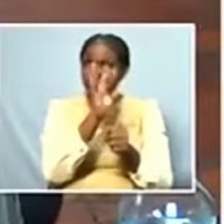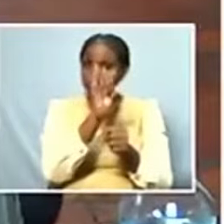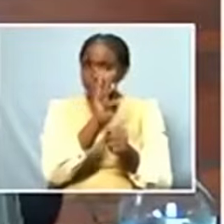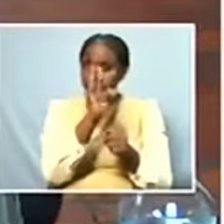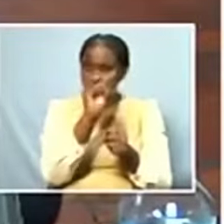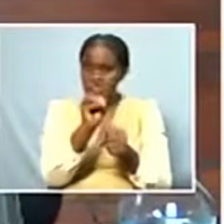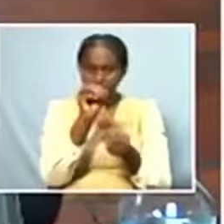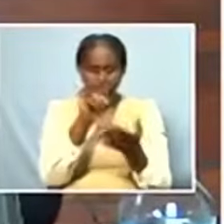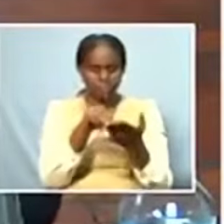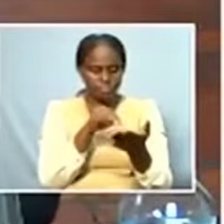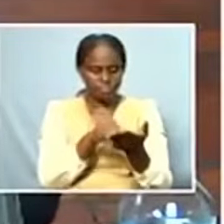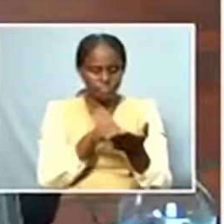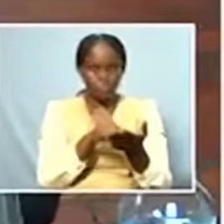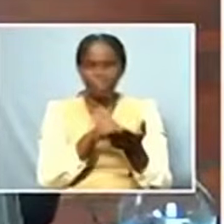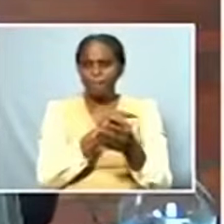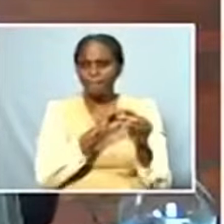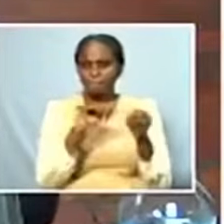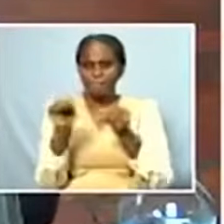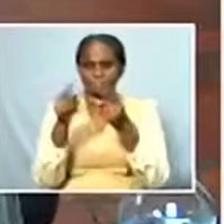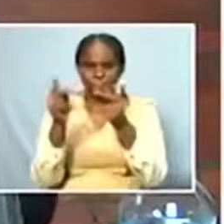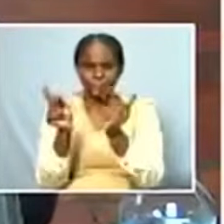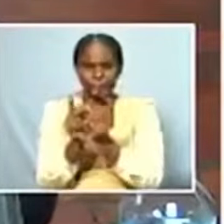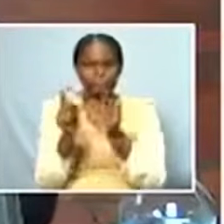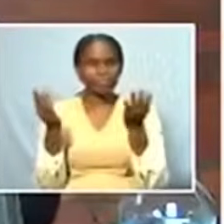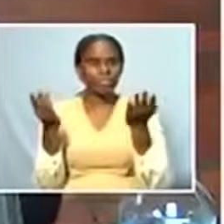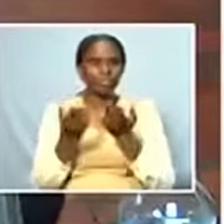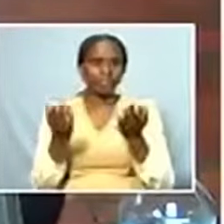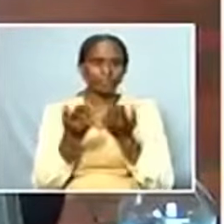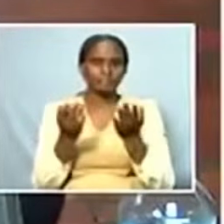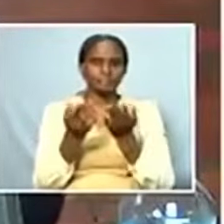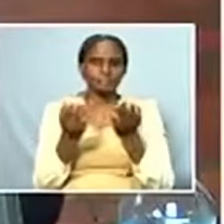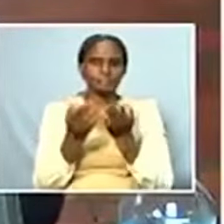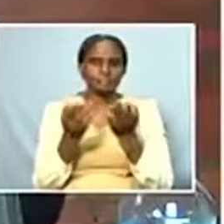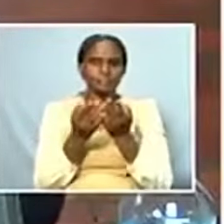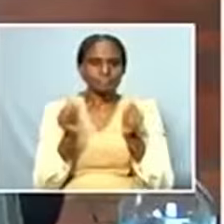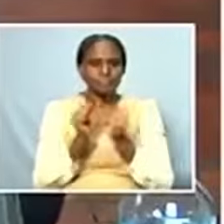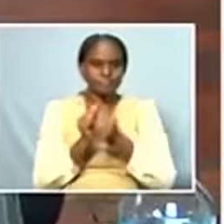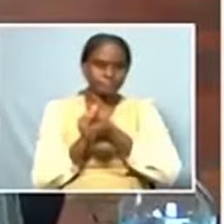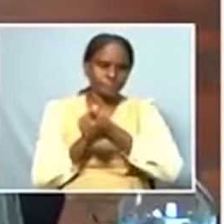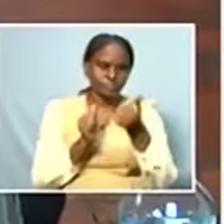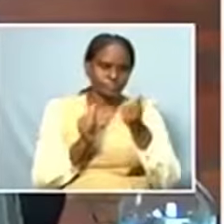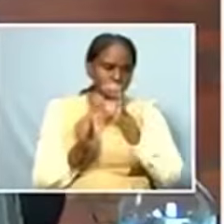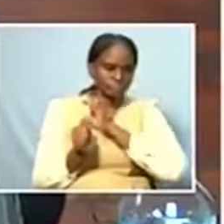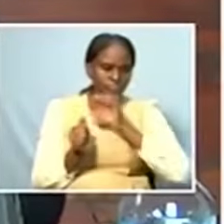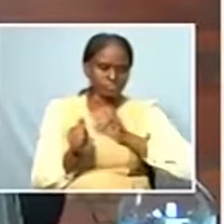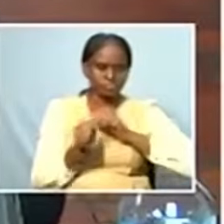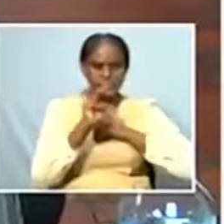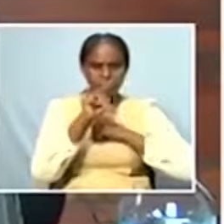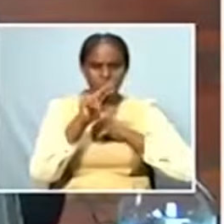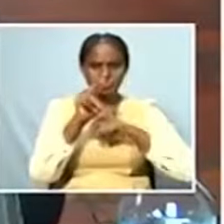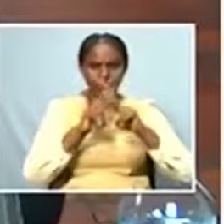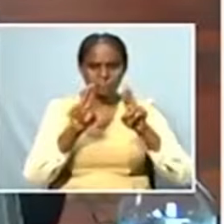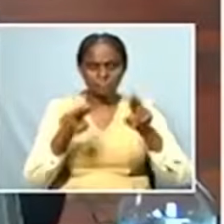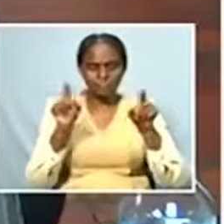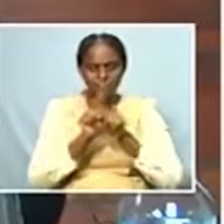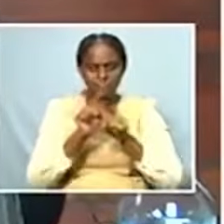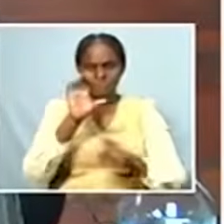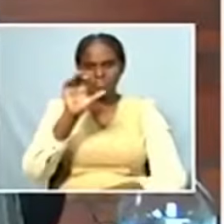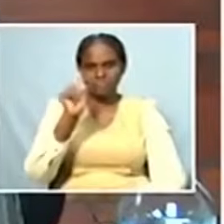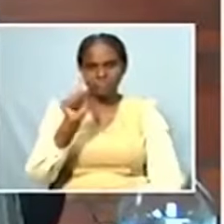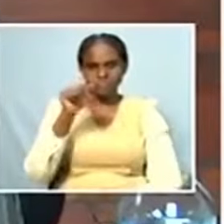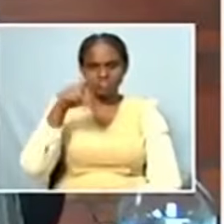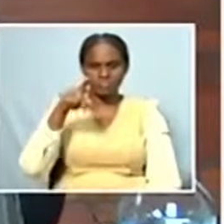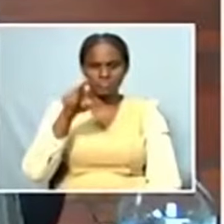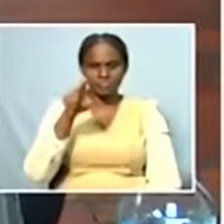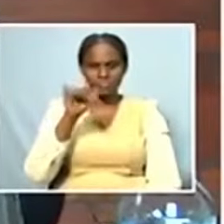2.460 million, never went on site. Another company, Mr. Chairman, Capricorn